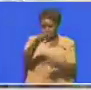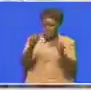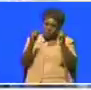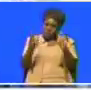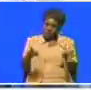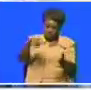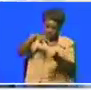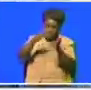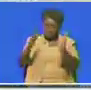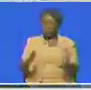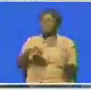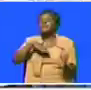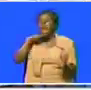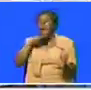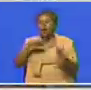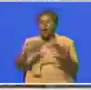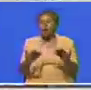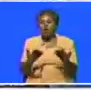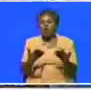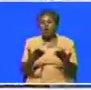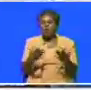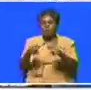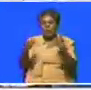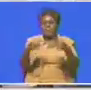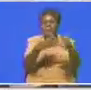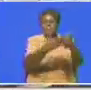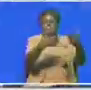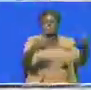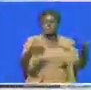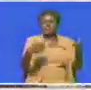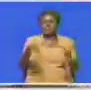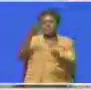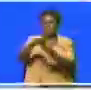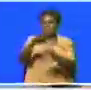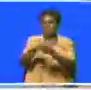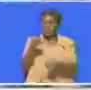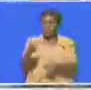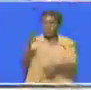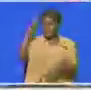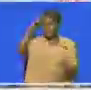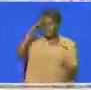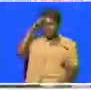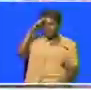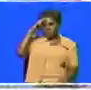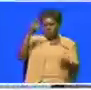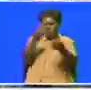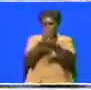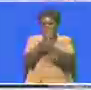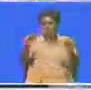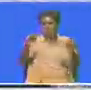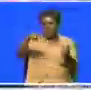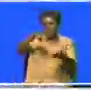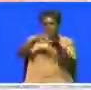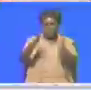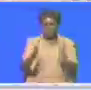if a candidate dies or suffers great injury before a poll. And it is for that reason that presidential